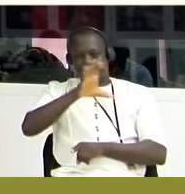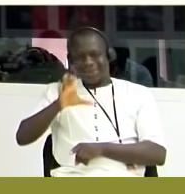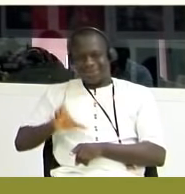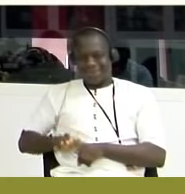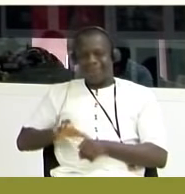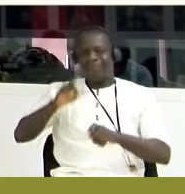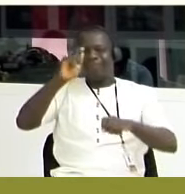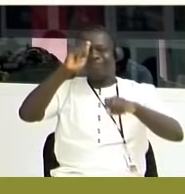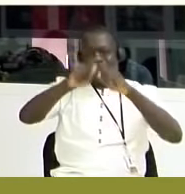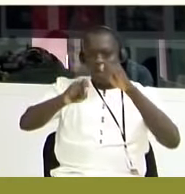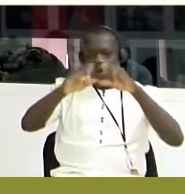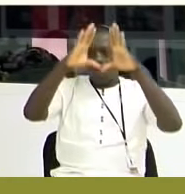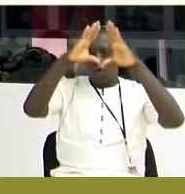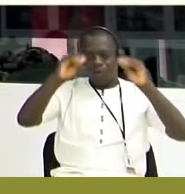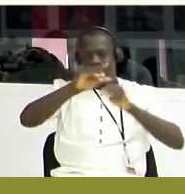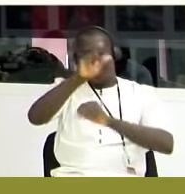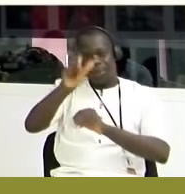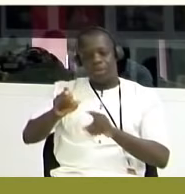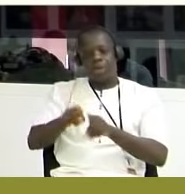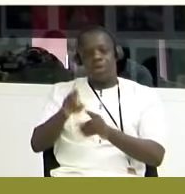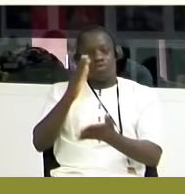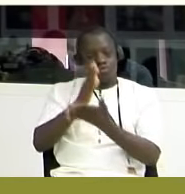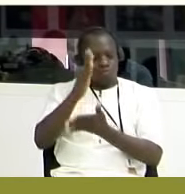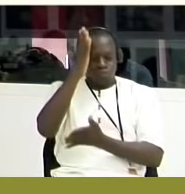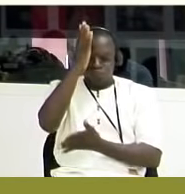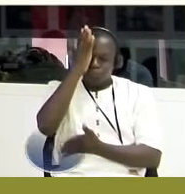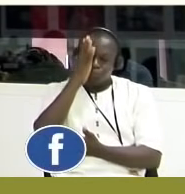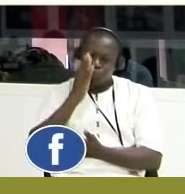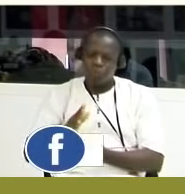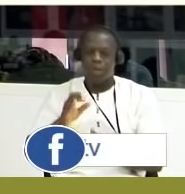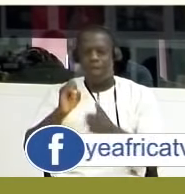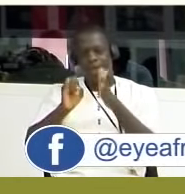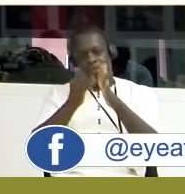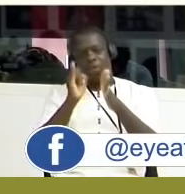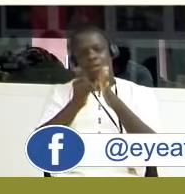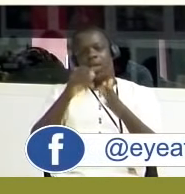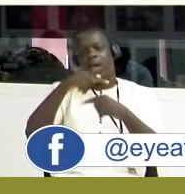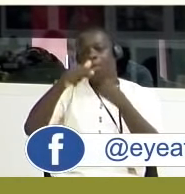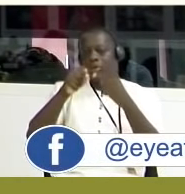were seriously looking into the matter.